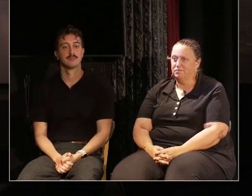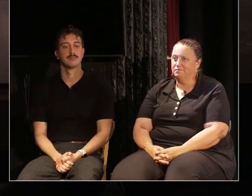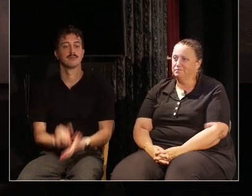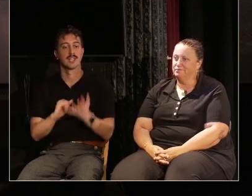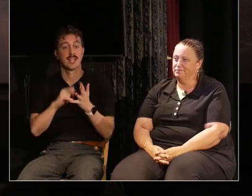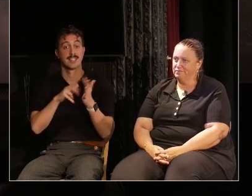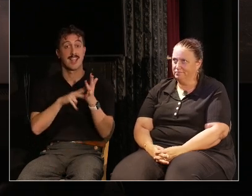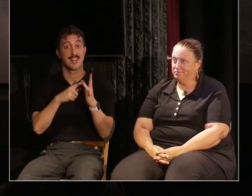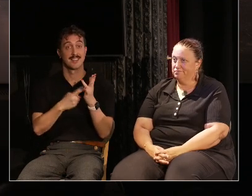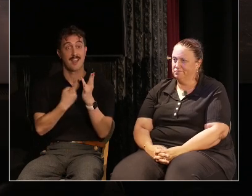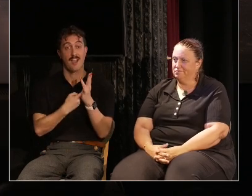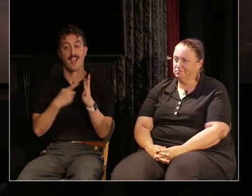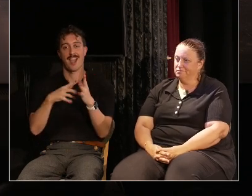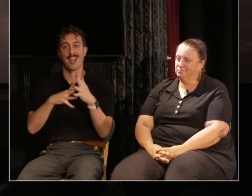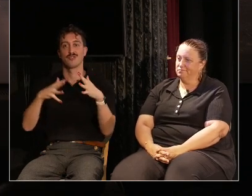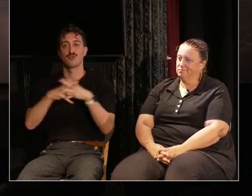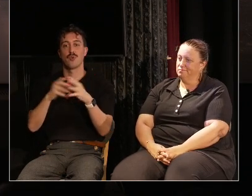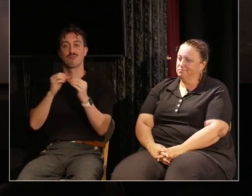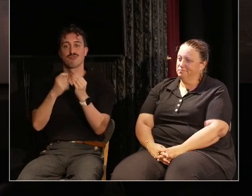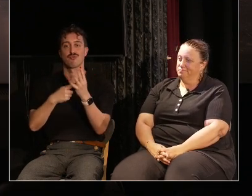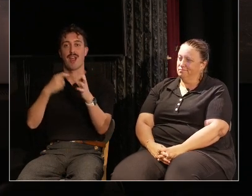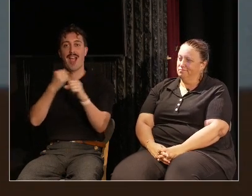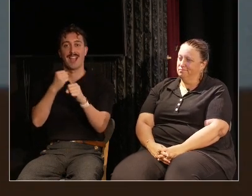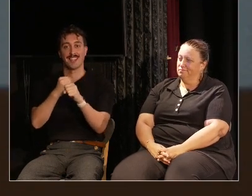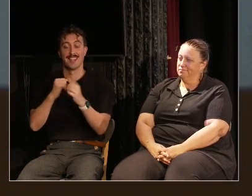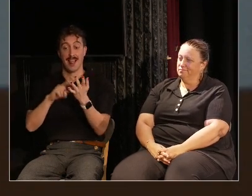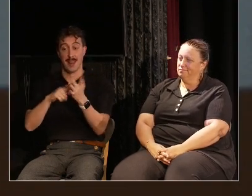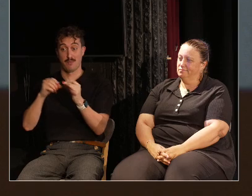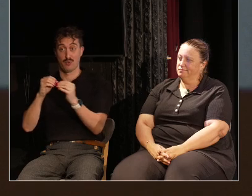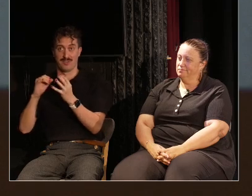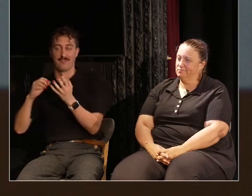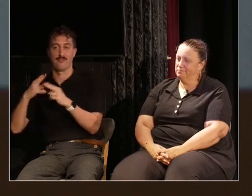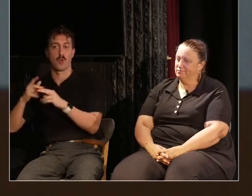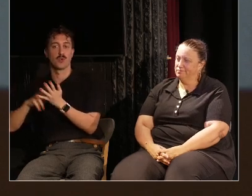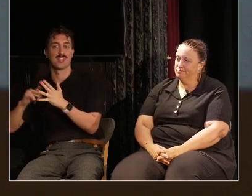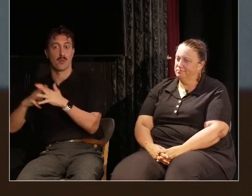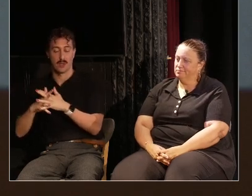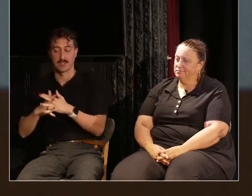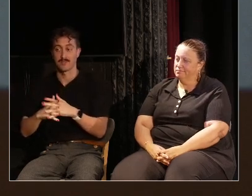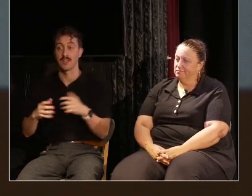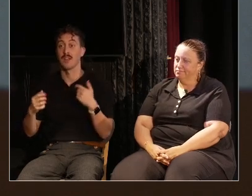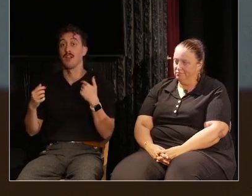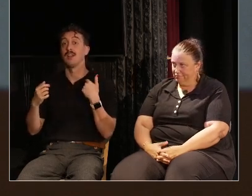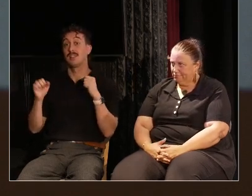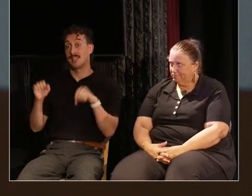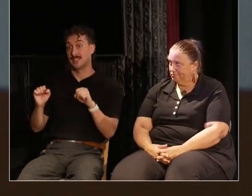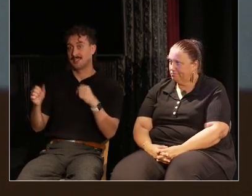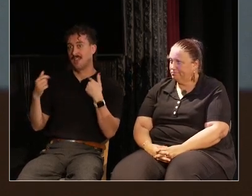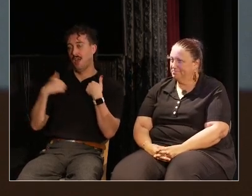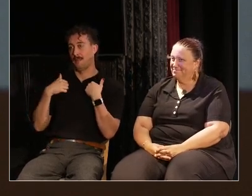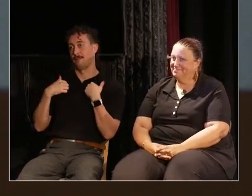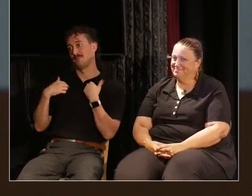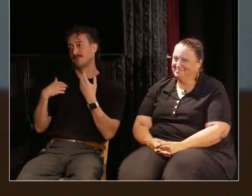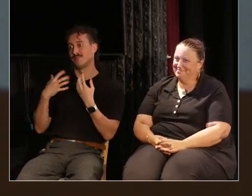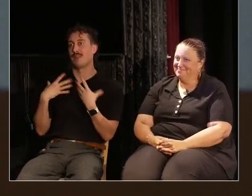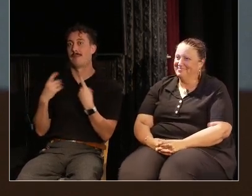Senator Andrew Bragg, Liberal Senator for New South Wales. Well, I'm up for re-election at this coming election, so this is your chance to